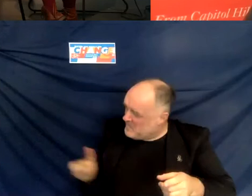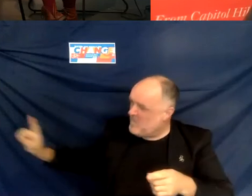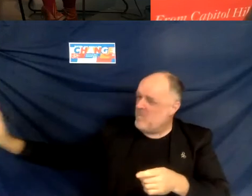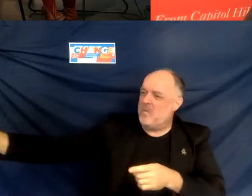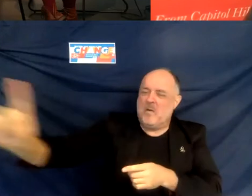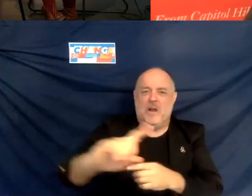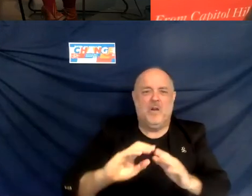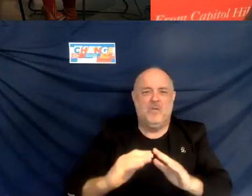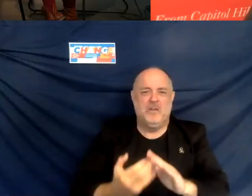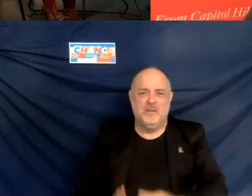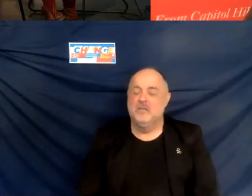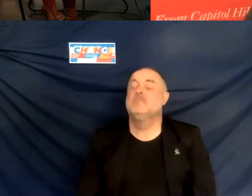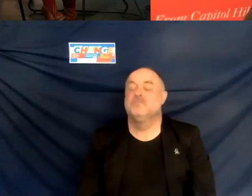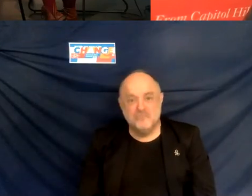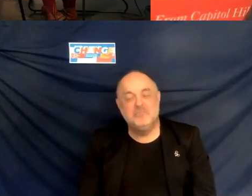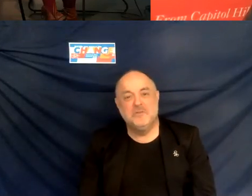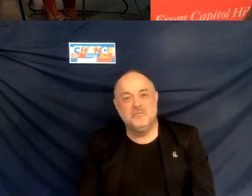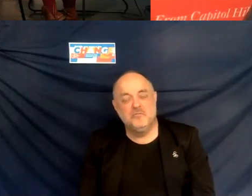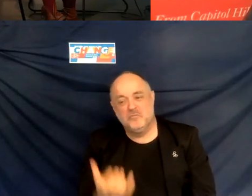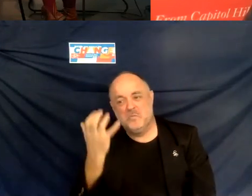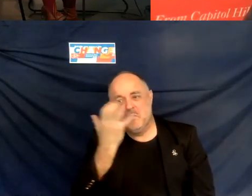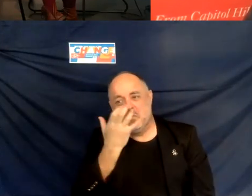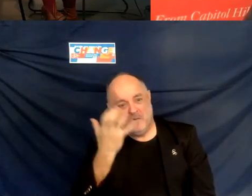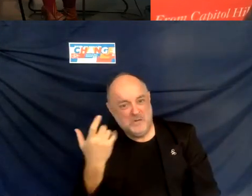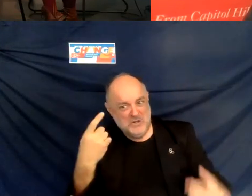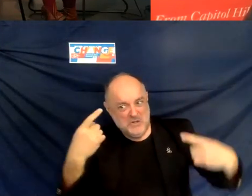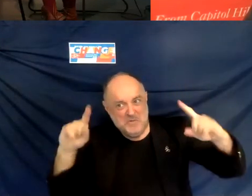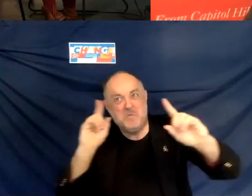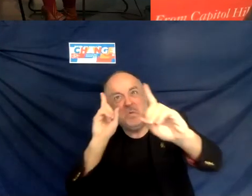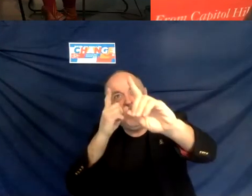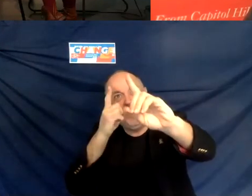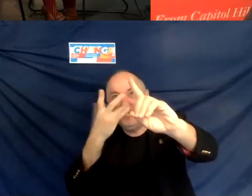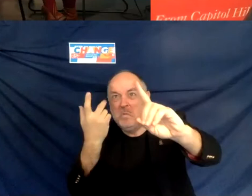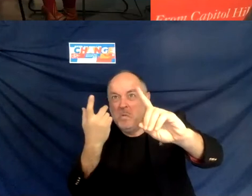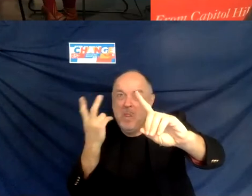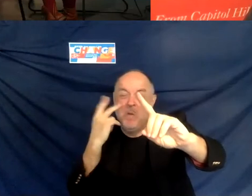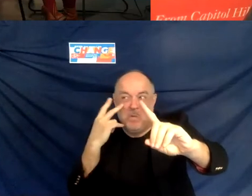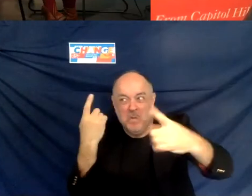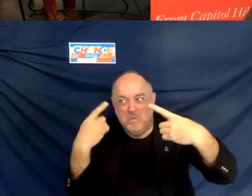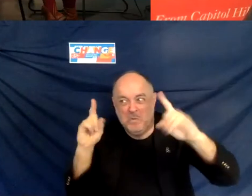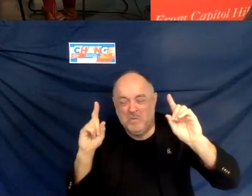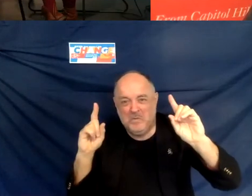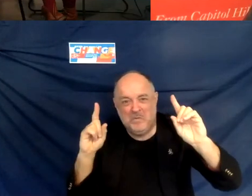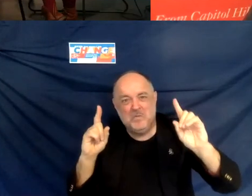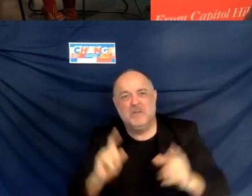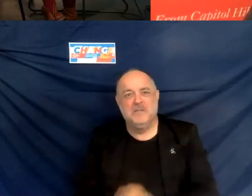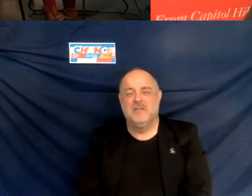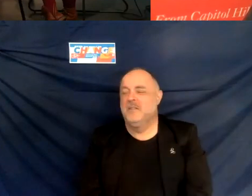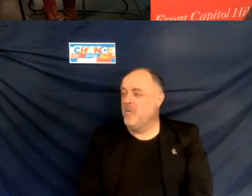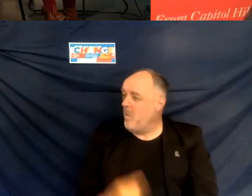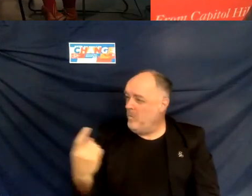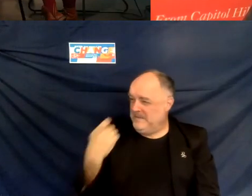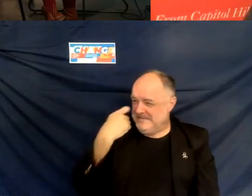and it's quite an achievement, I think. In a very short period of time, this low car plan only started to be